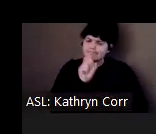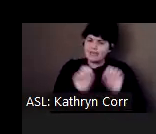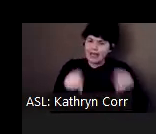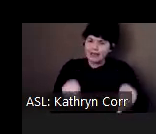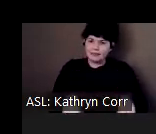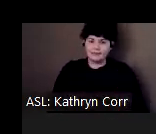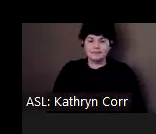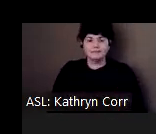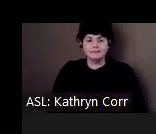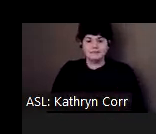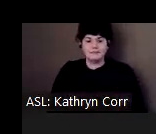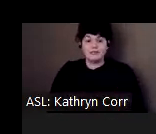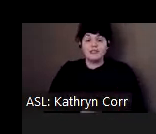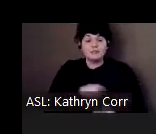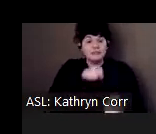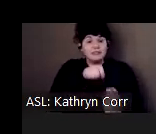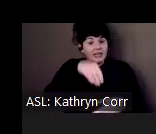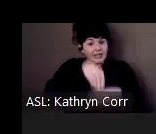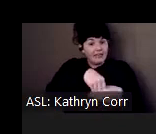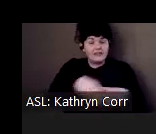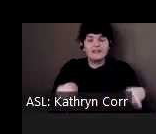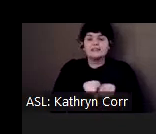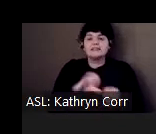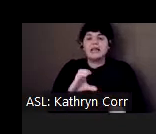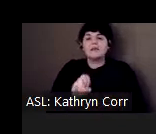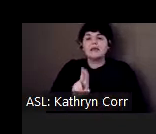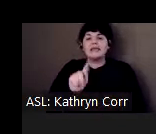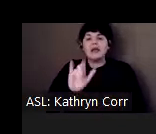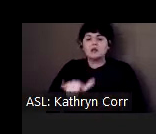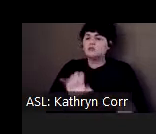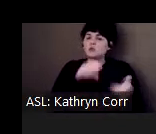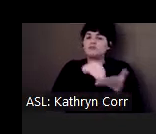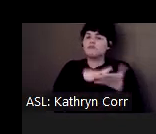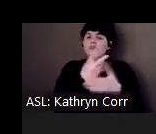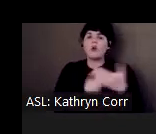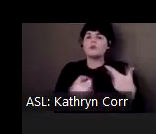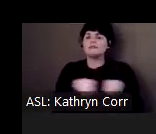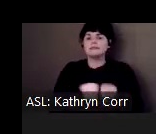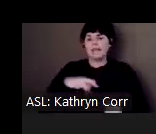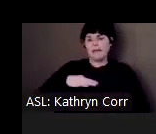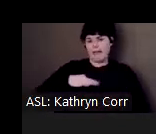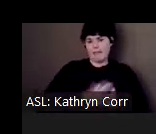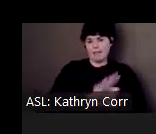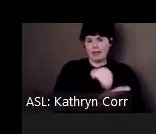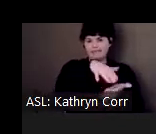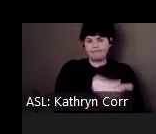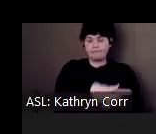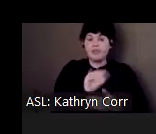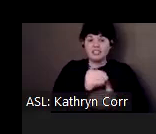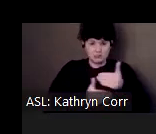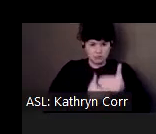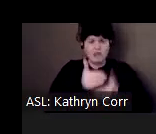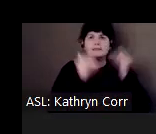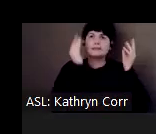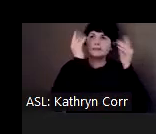in the same county, they can be put on the same application. This process actually contemplated that and makes